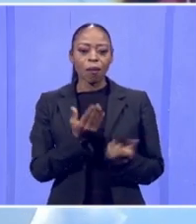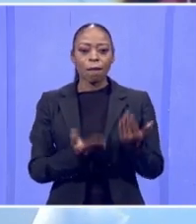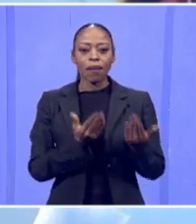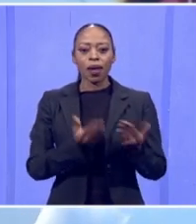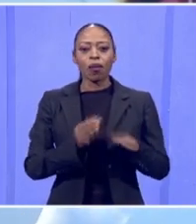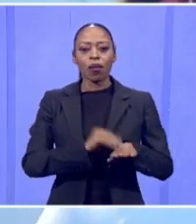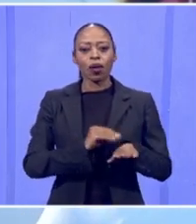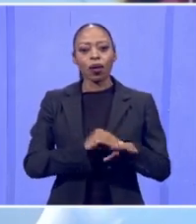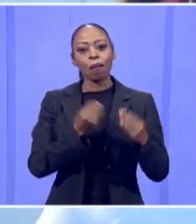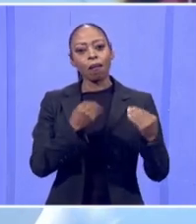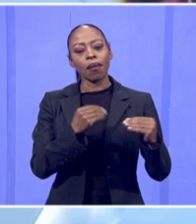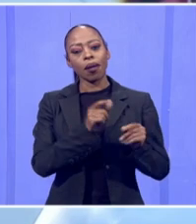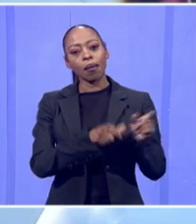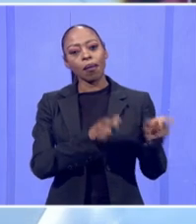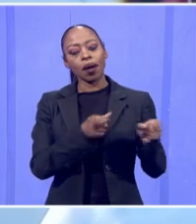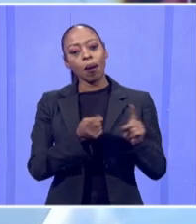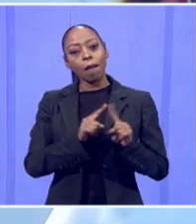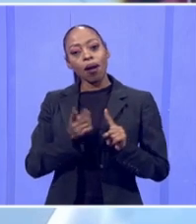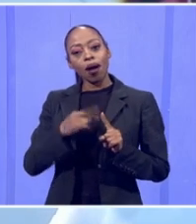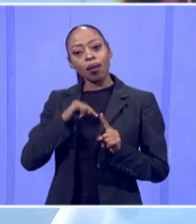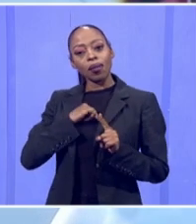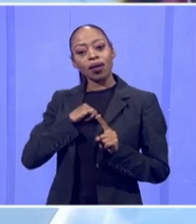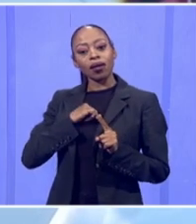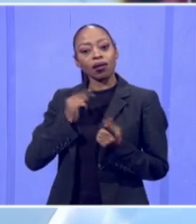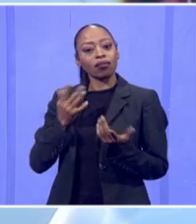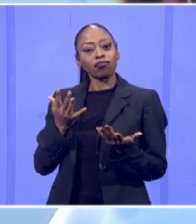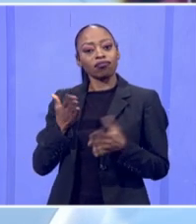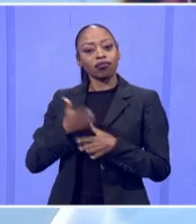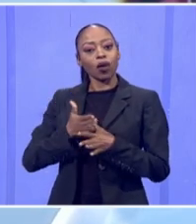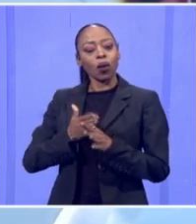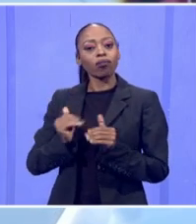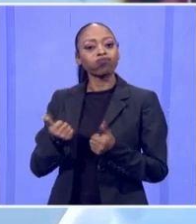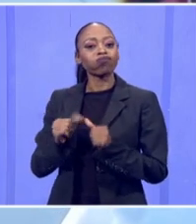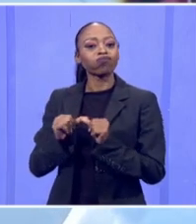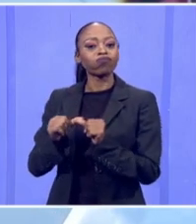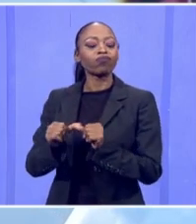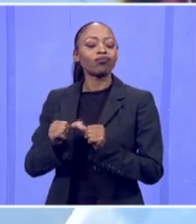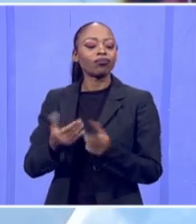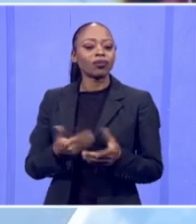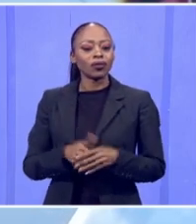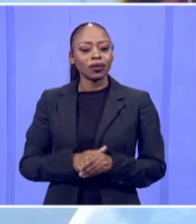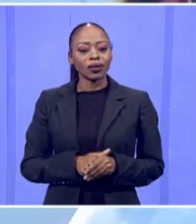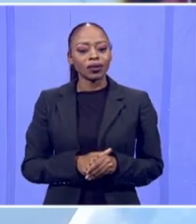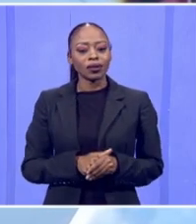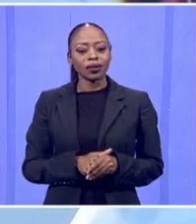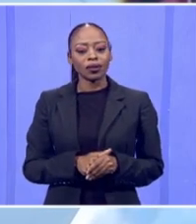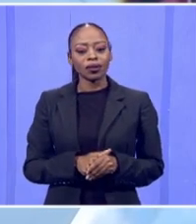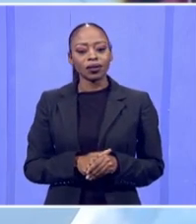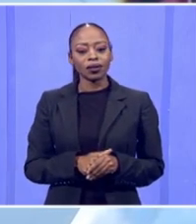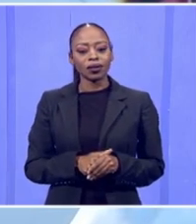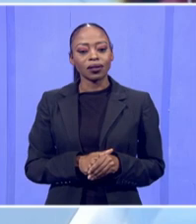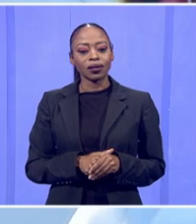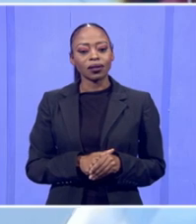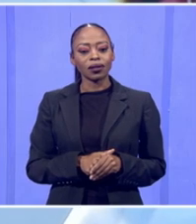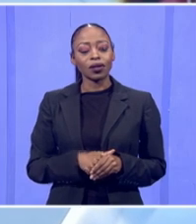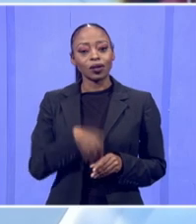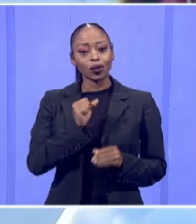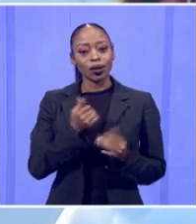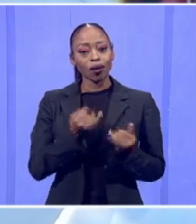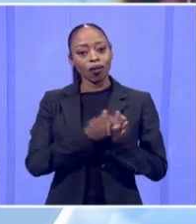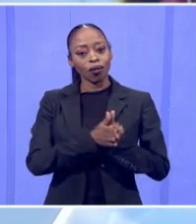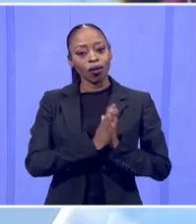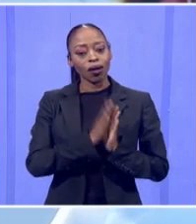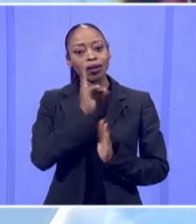cupabo so much business. Tinela to business nangelang and jilia sevens. So Angamanja, or Mandlamja wouldi, a lot tissue